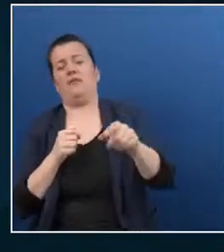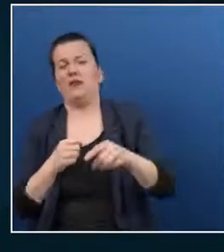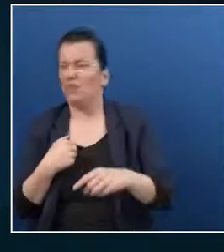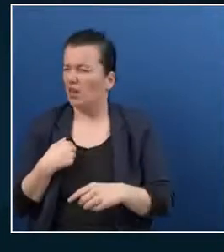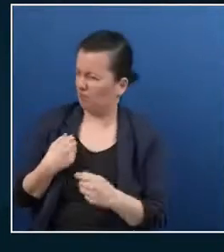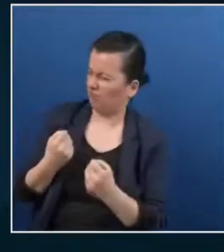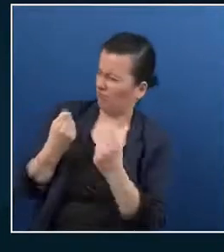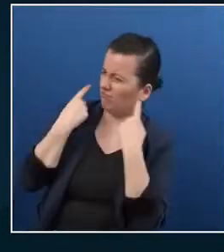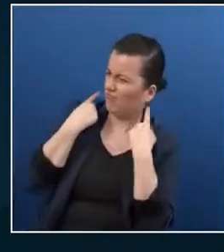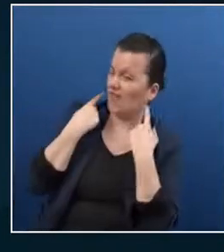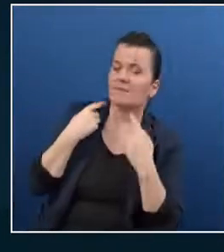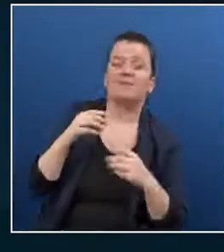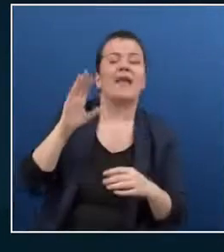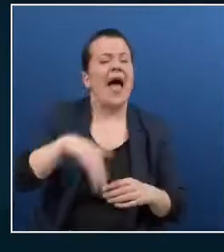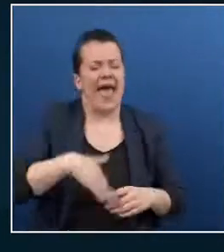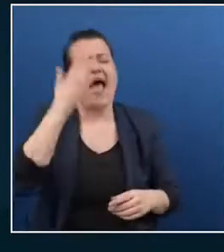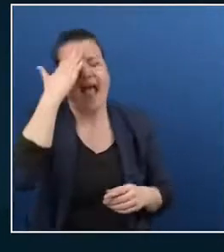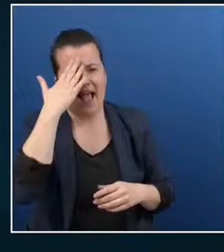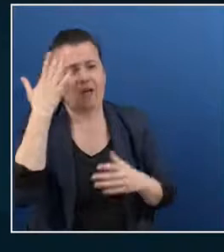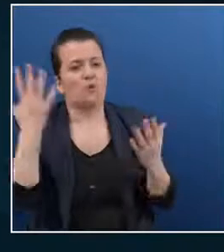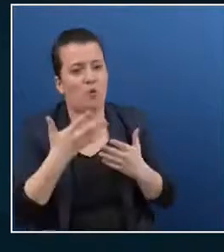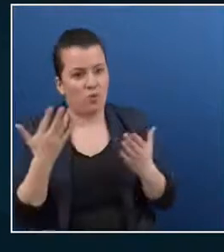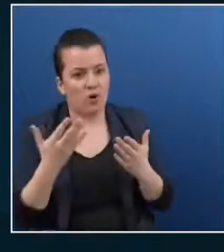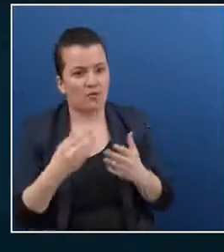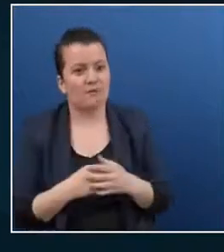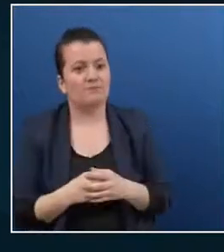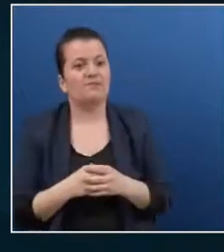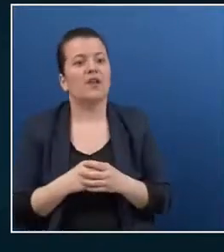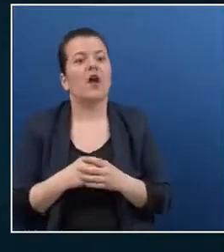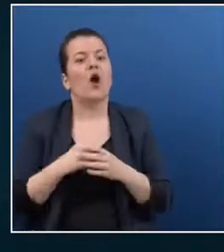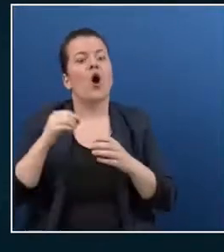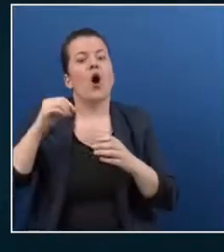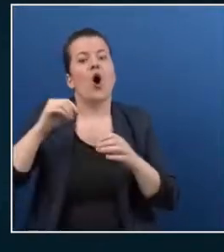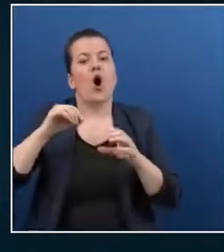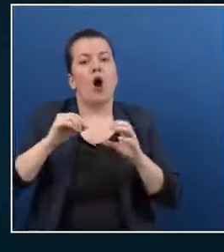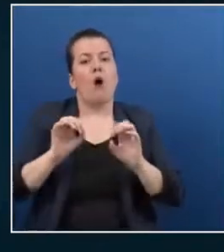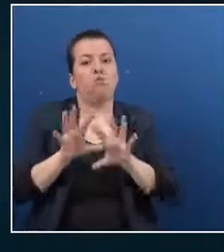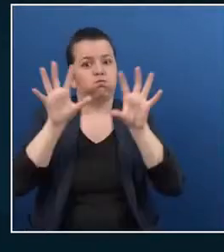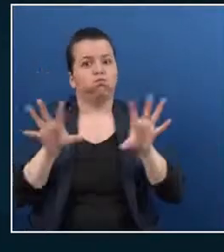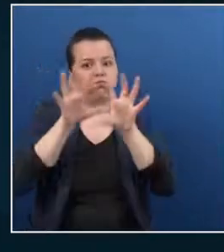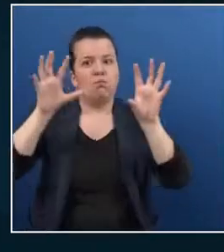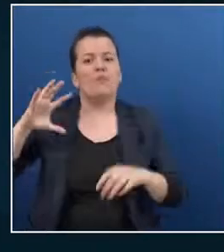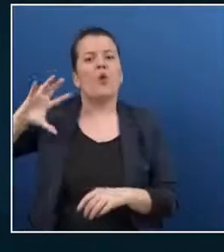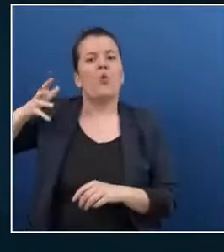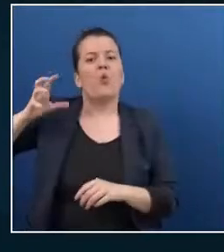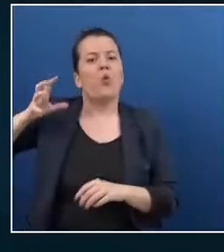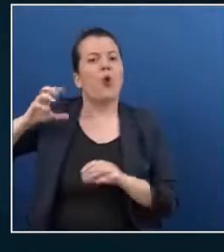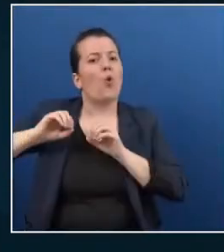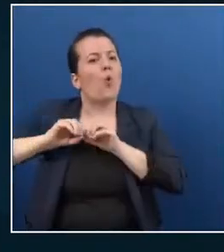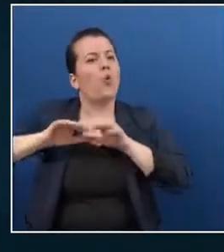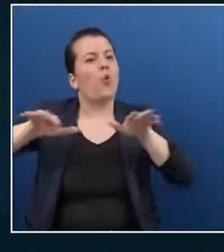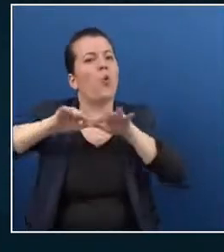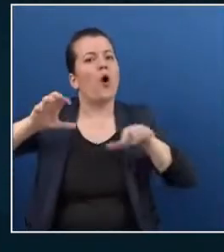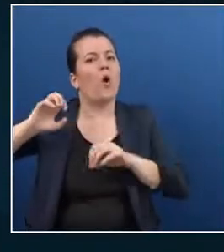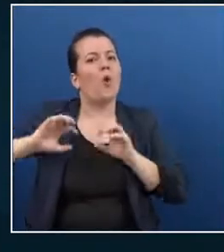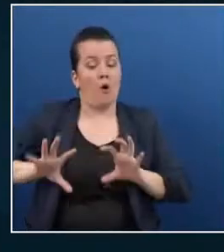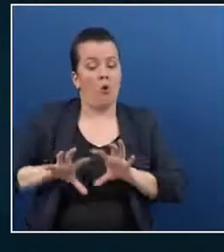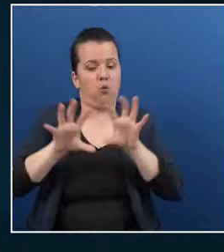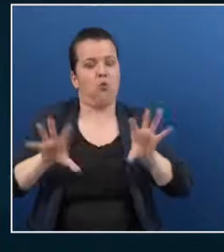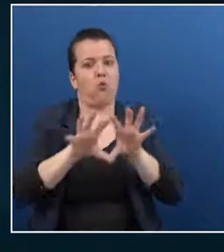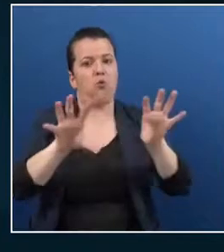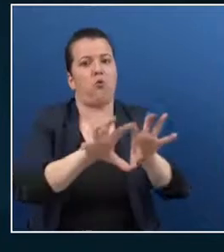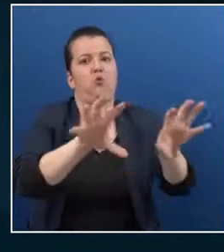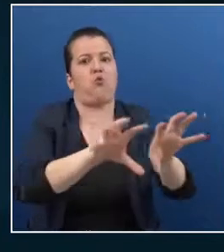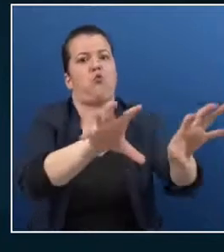what happened. They put up a fan and it blew the smoke because underneath my buildings was a garage level where